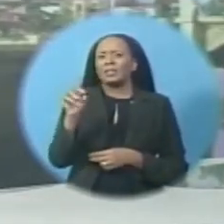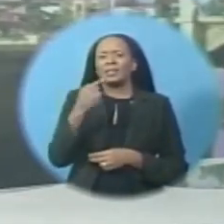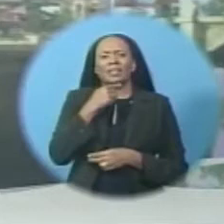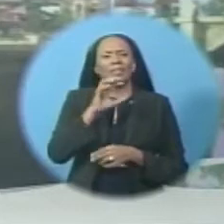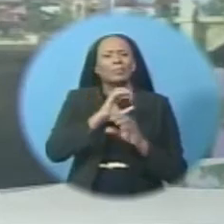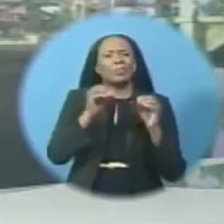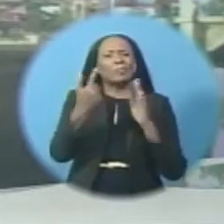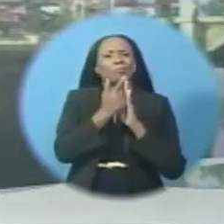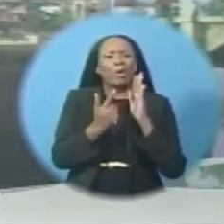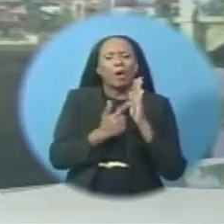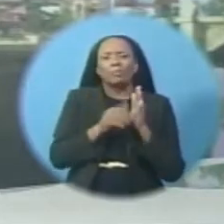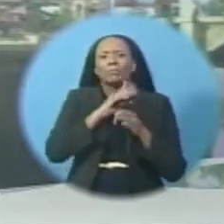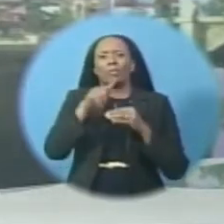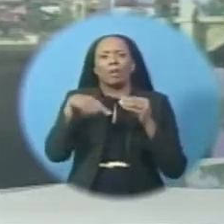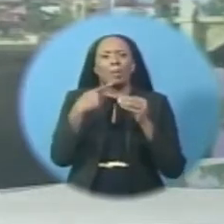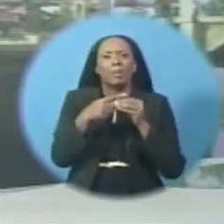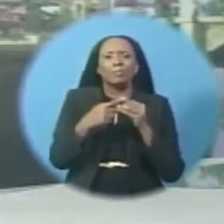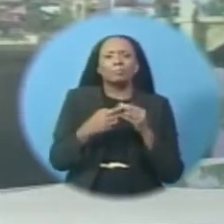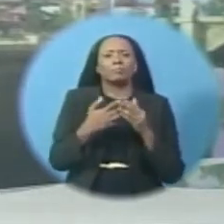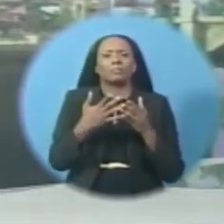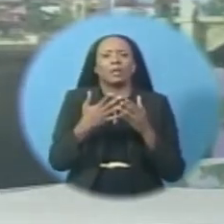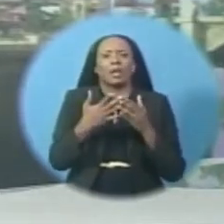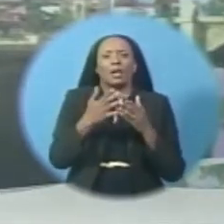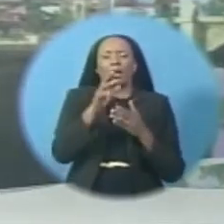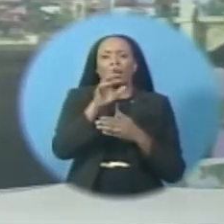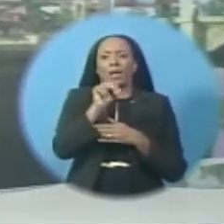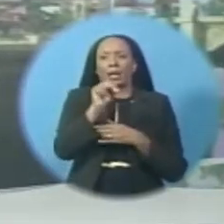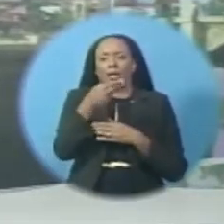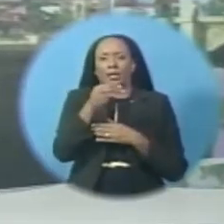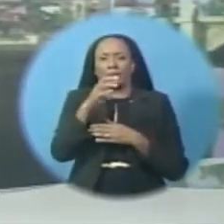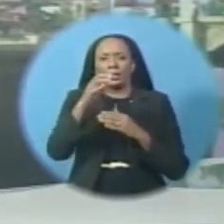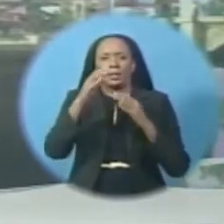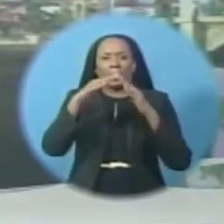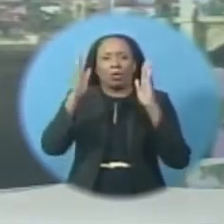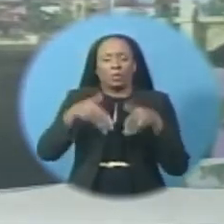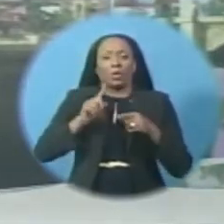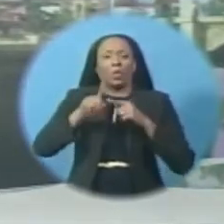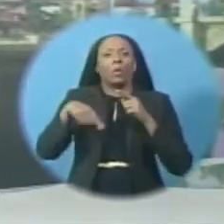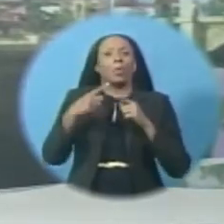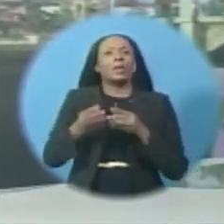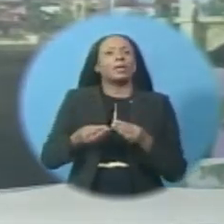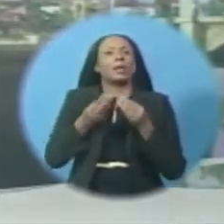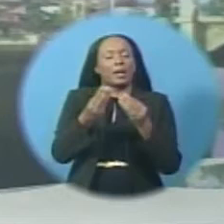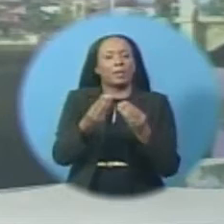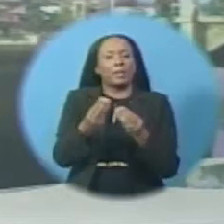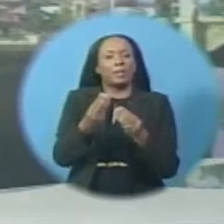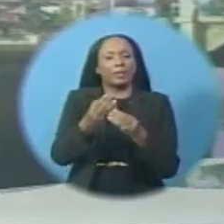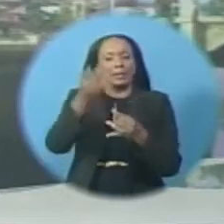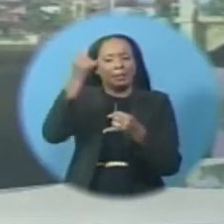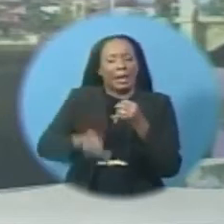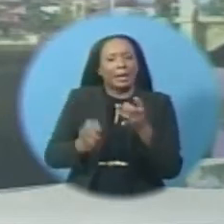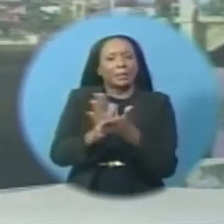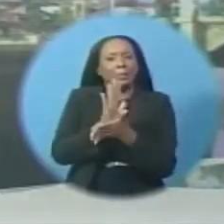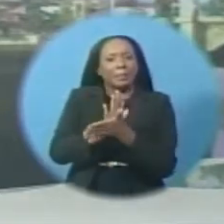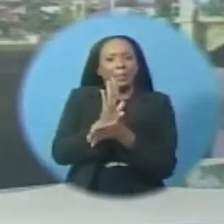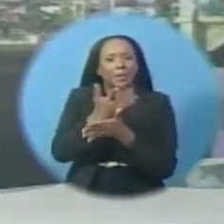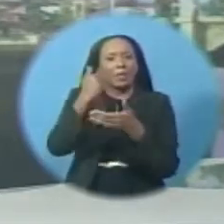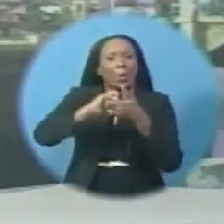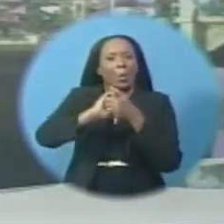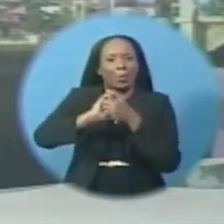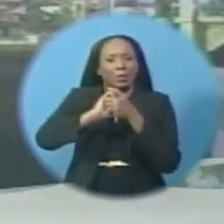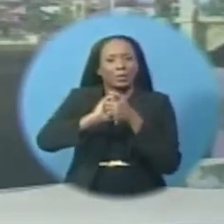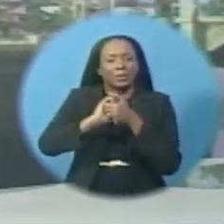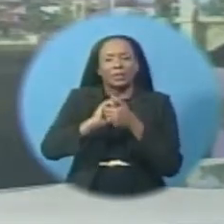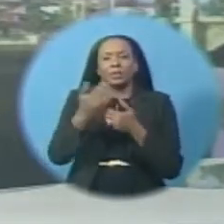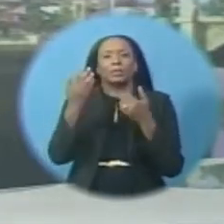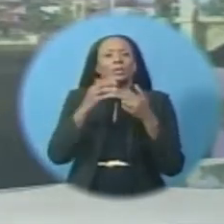deal with common areas in housing units once conveyances are issued. According to him, there are no rules to dictate how these